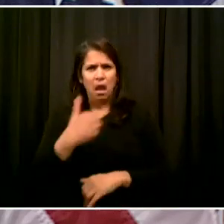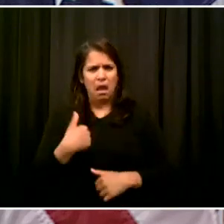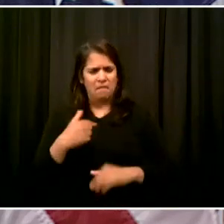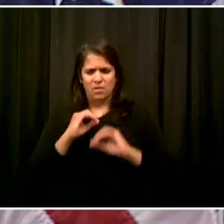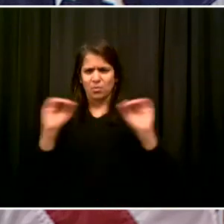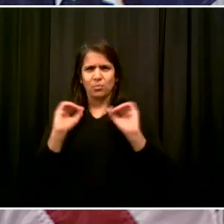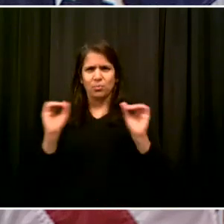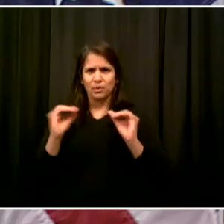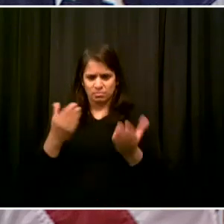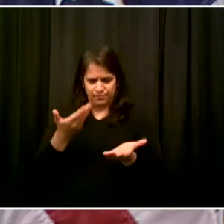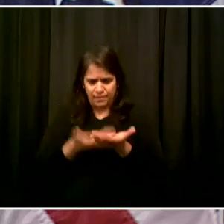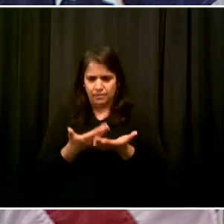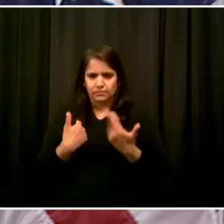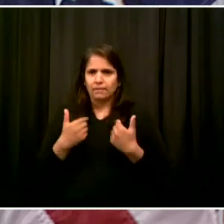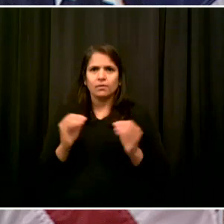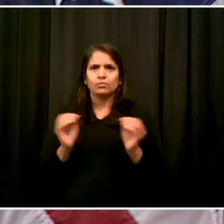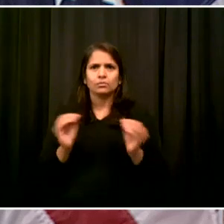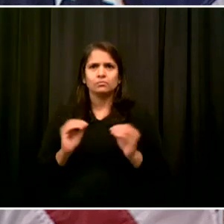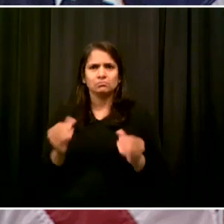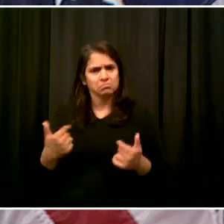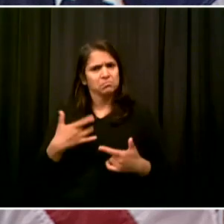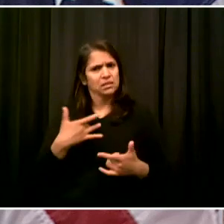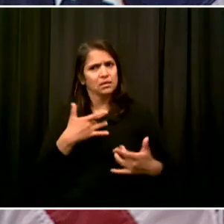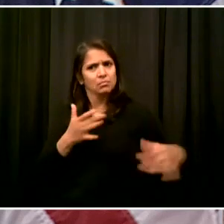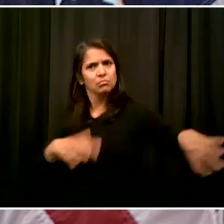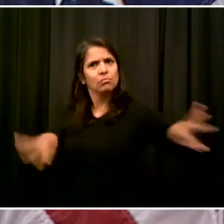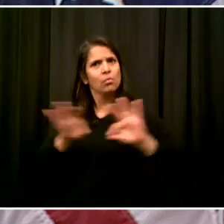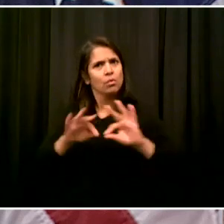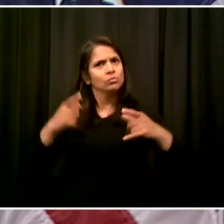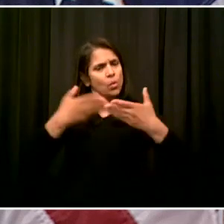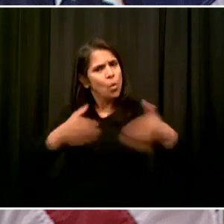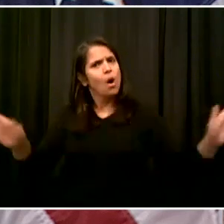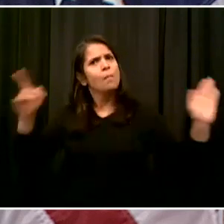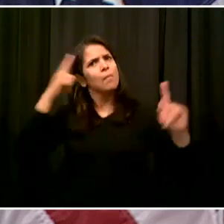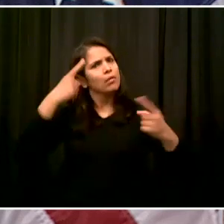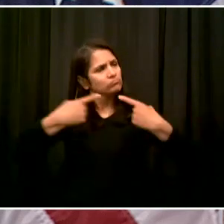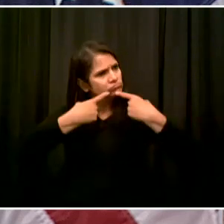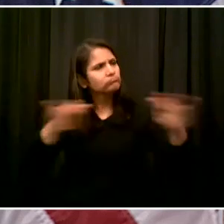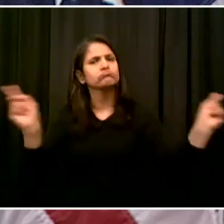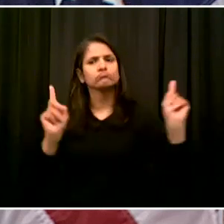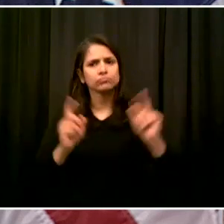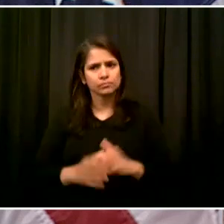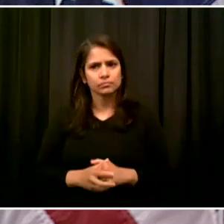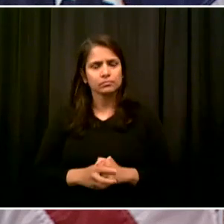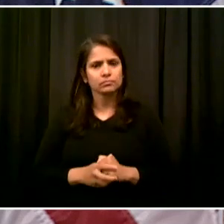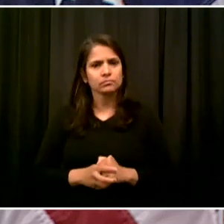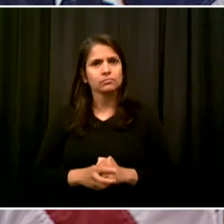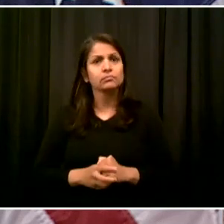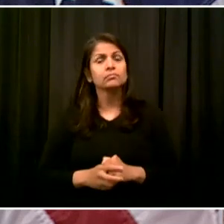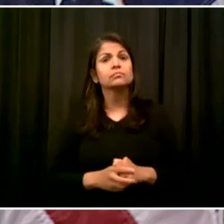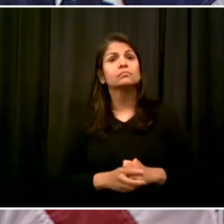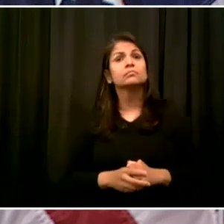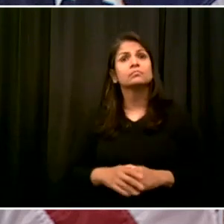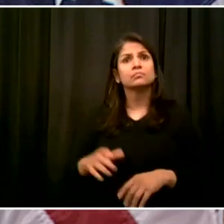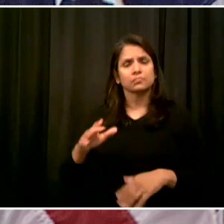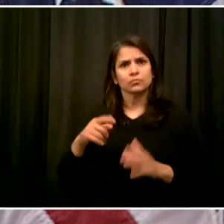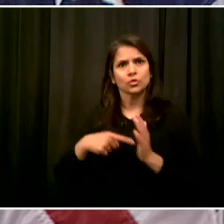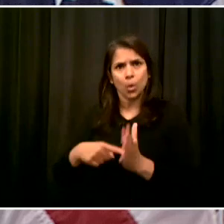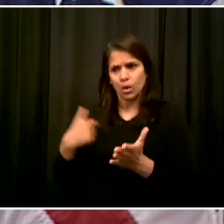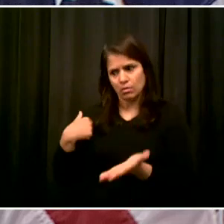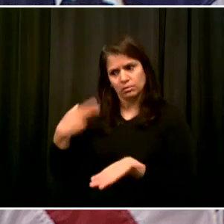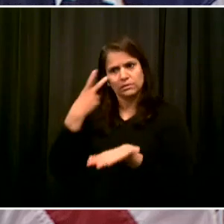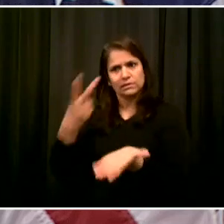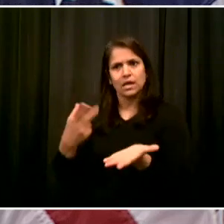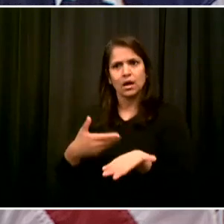discussion about it because it actually is something important and indicates progress. On the excellent